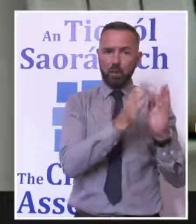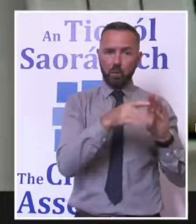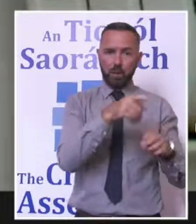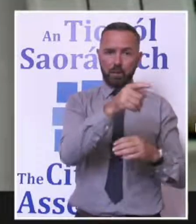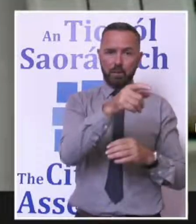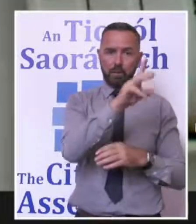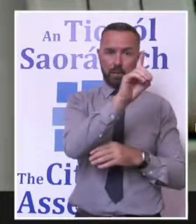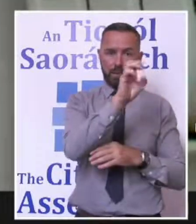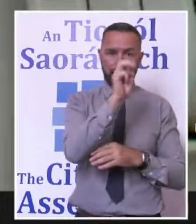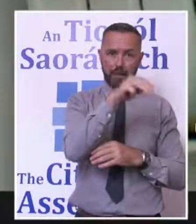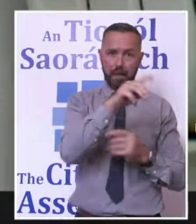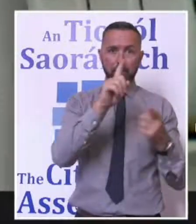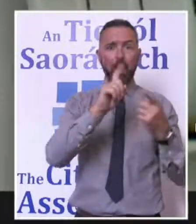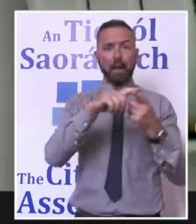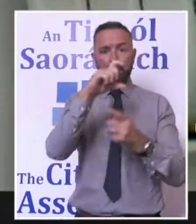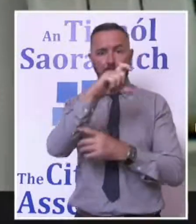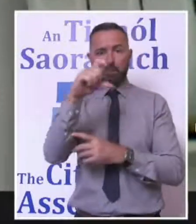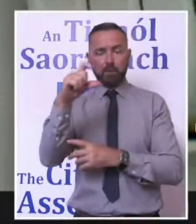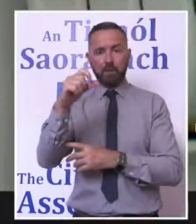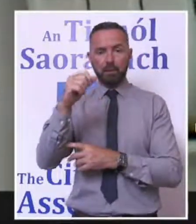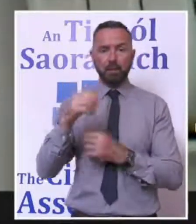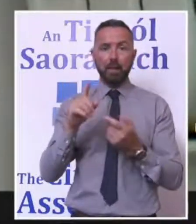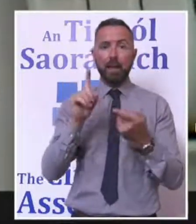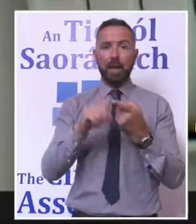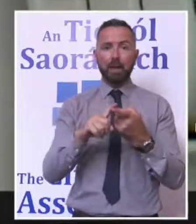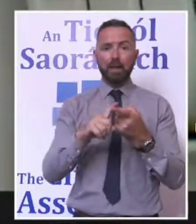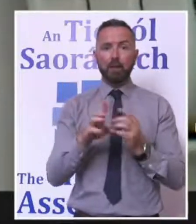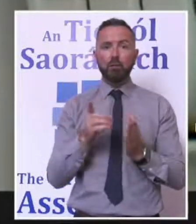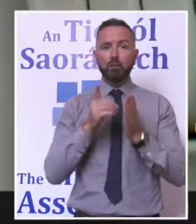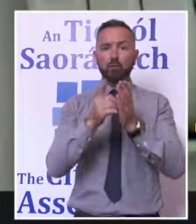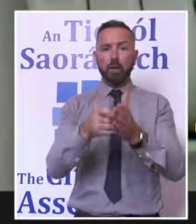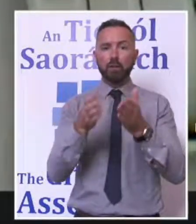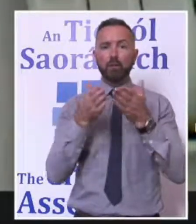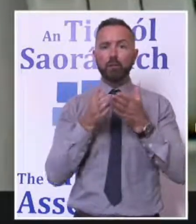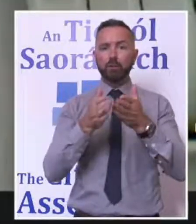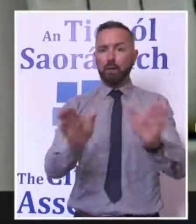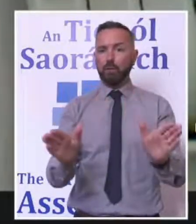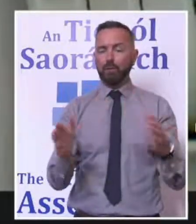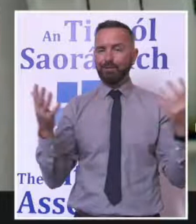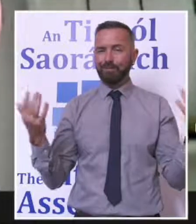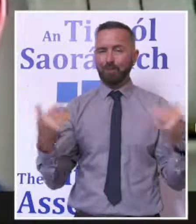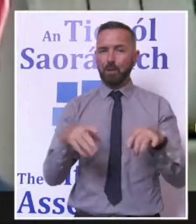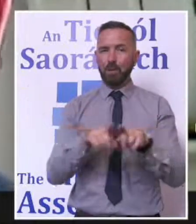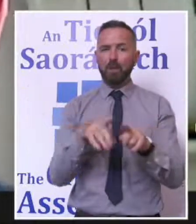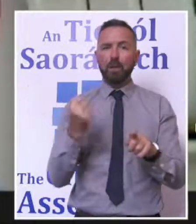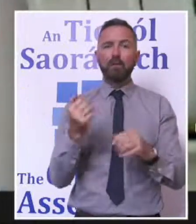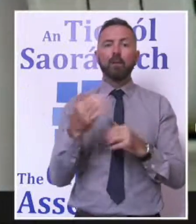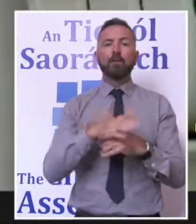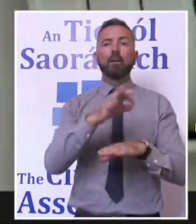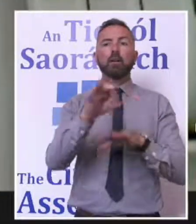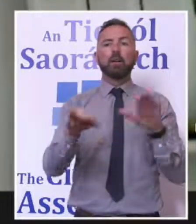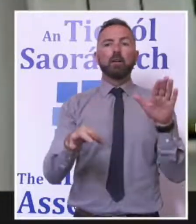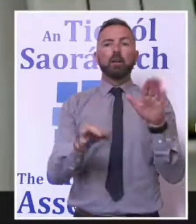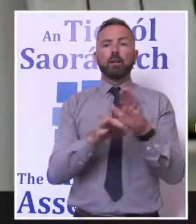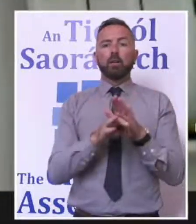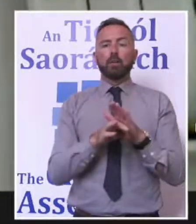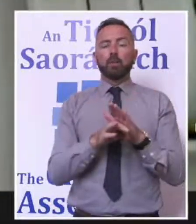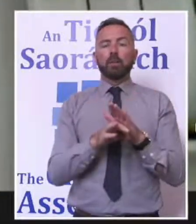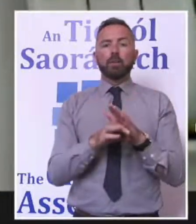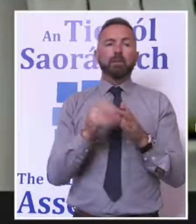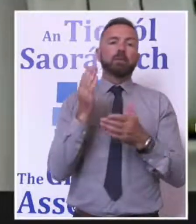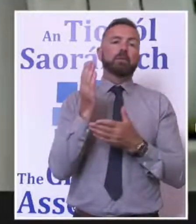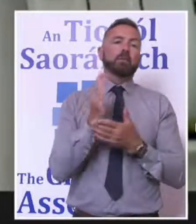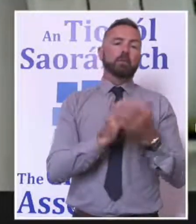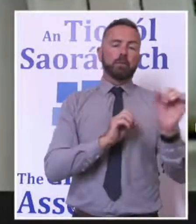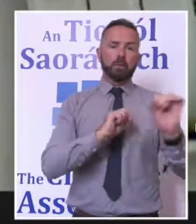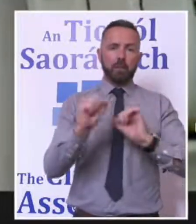and the incoming Director General, but also having, for government, a suite of